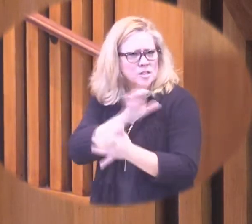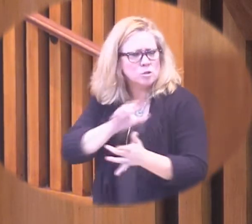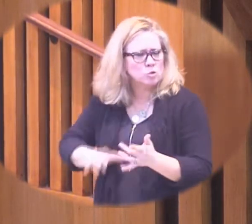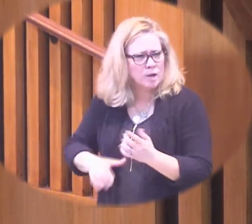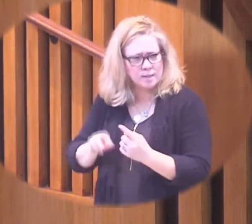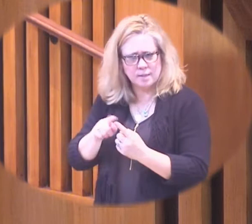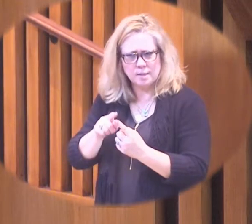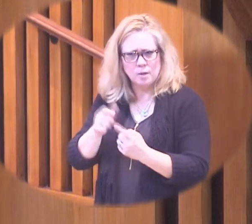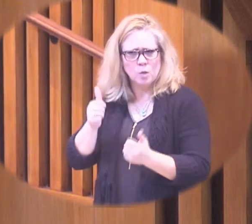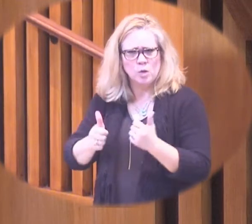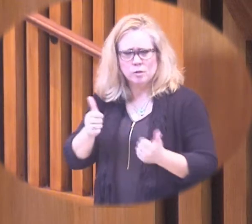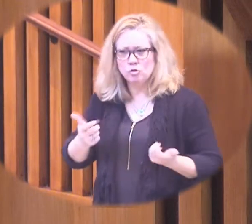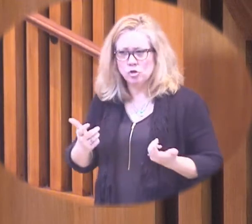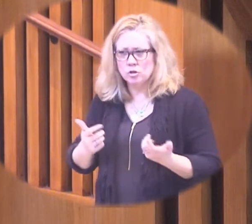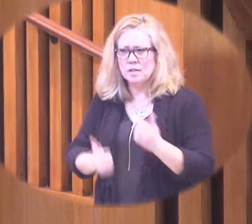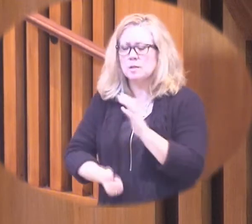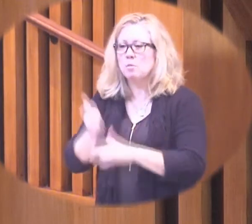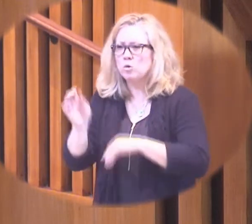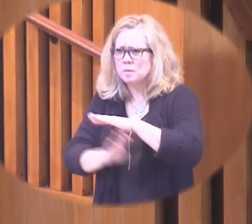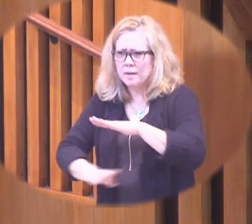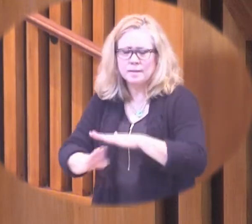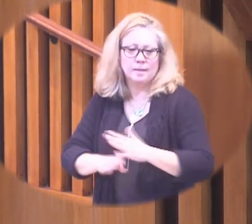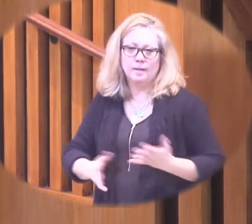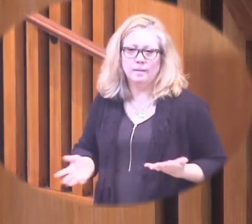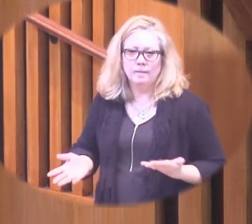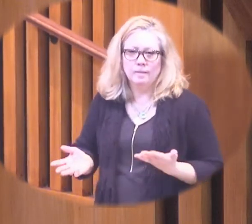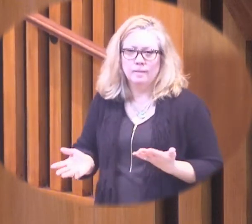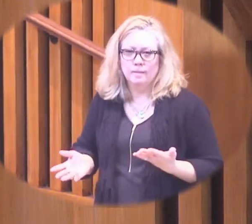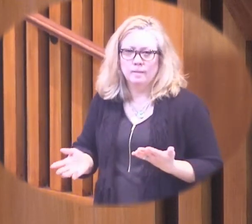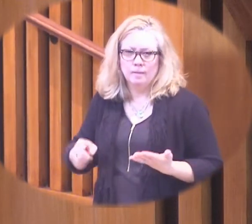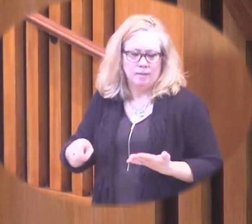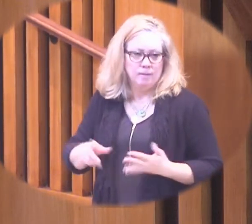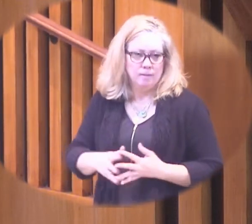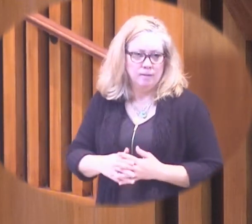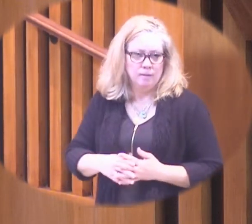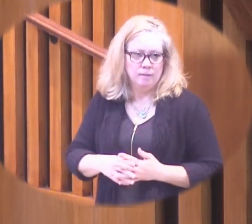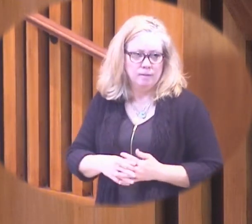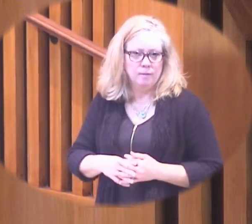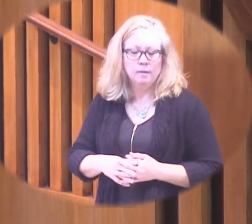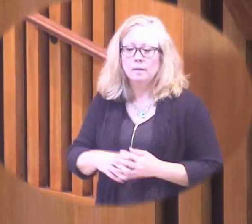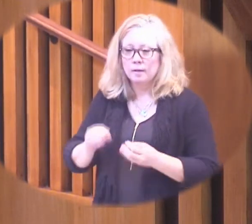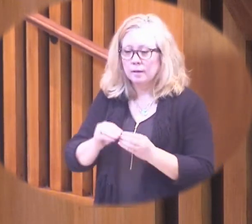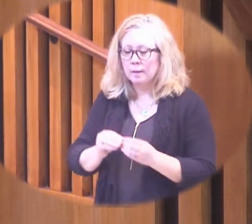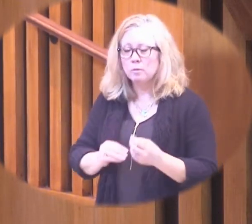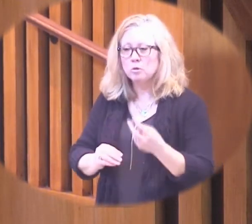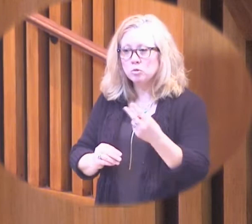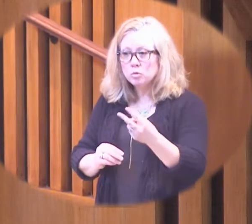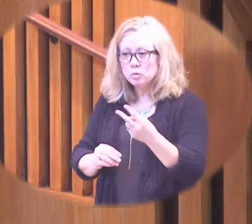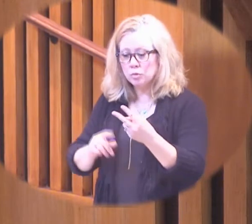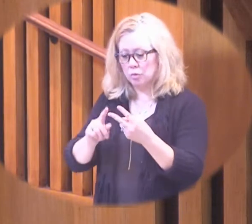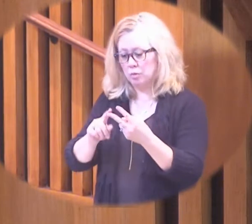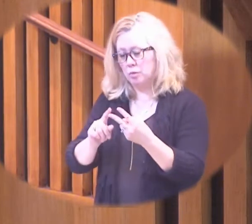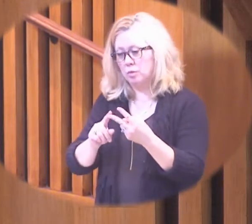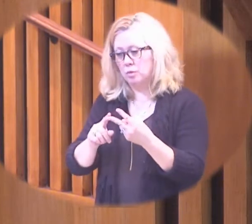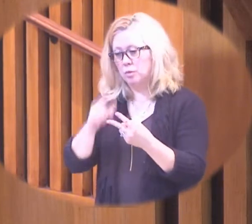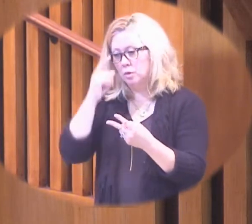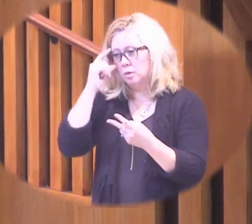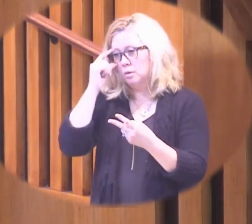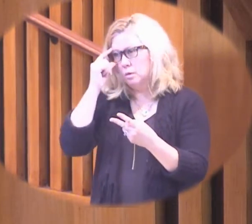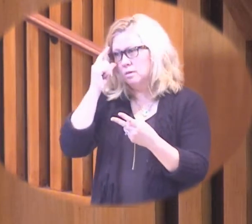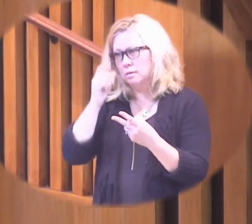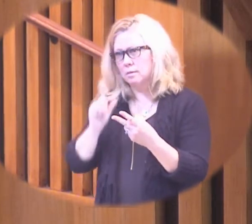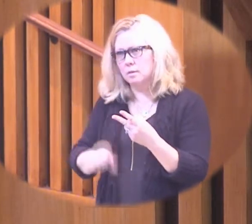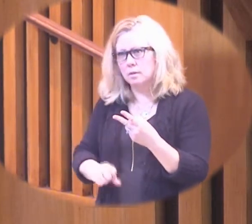Christ and what that means forever? Number two, can